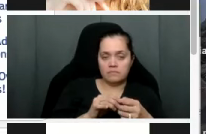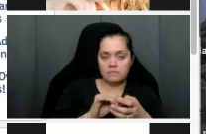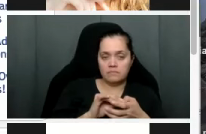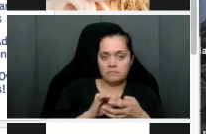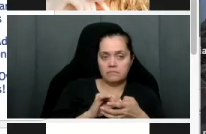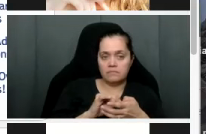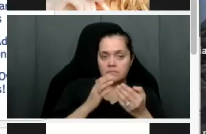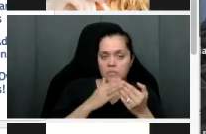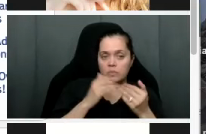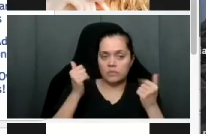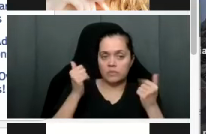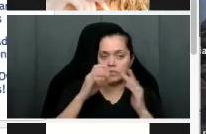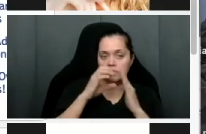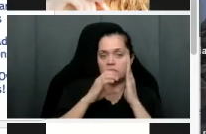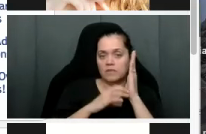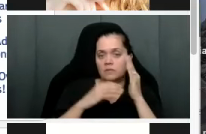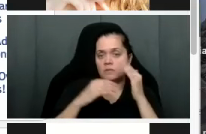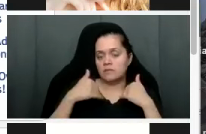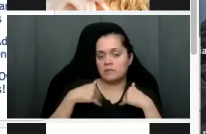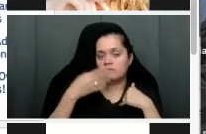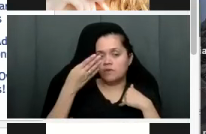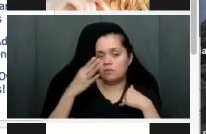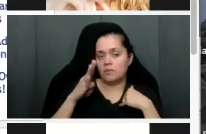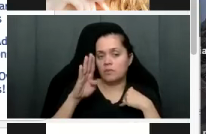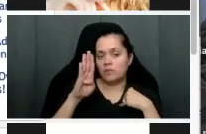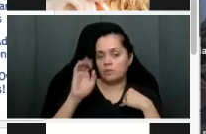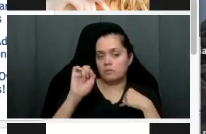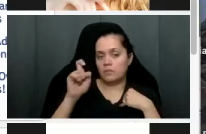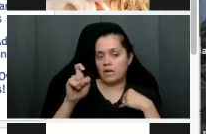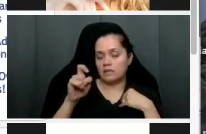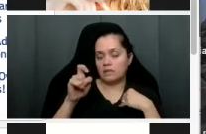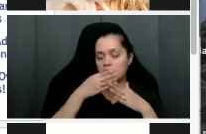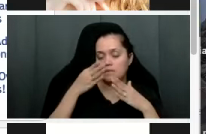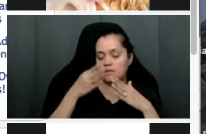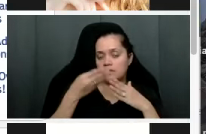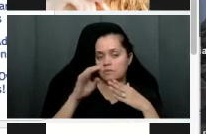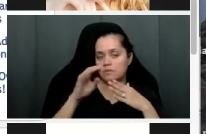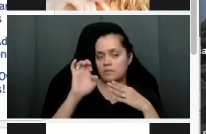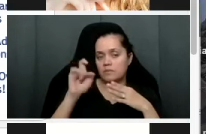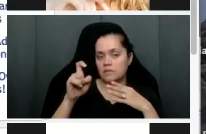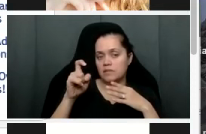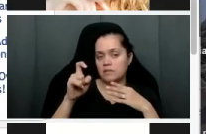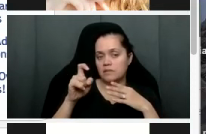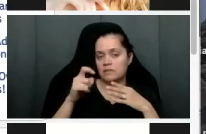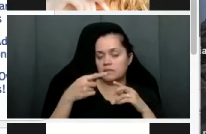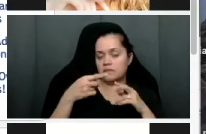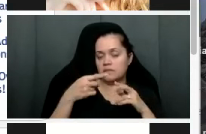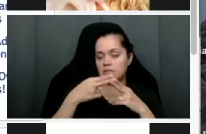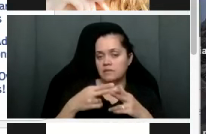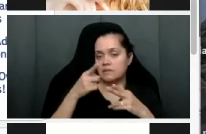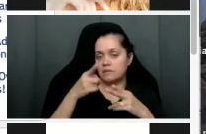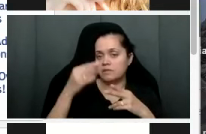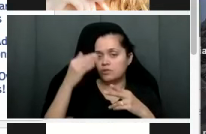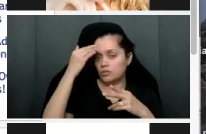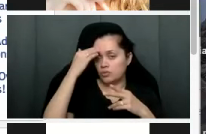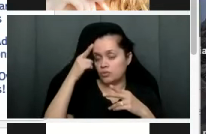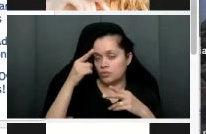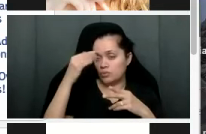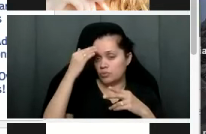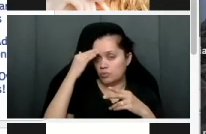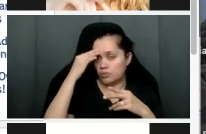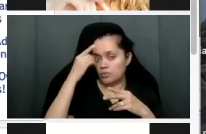Almost all the chapters have a blue box at the end, a blue box called Did You Know? The Did You Know box